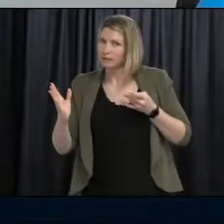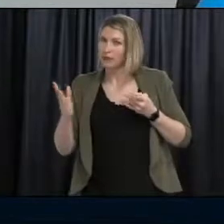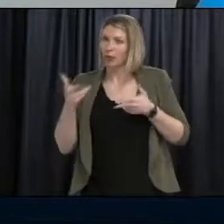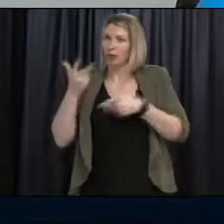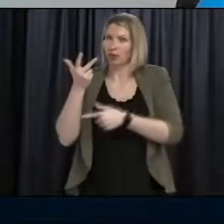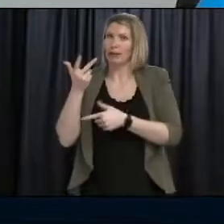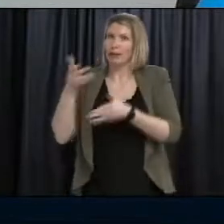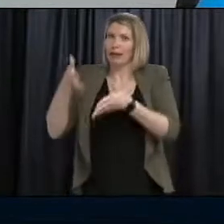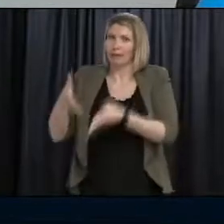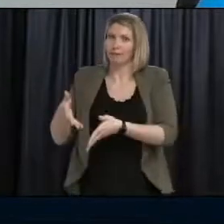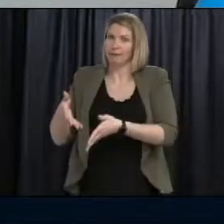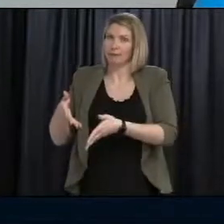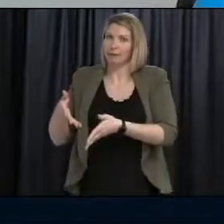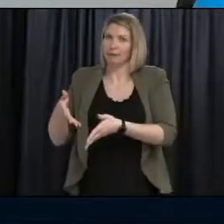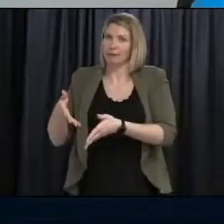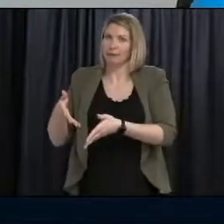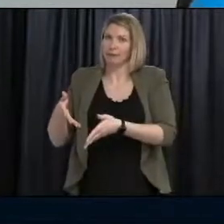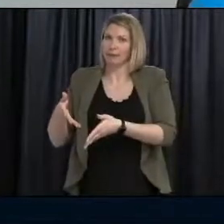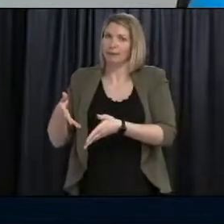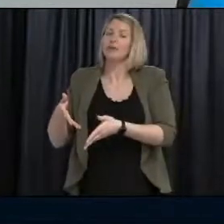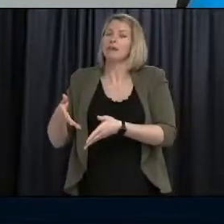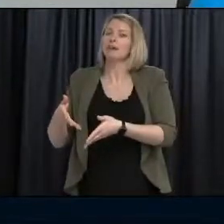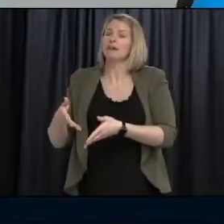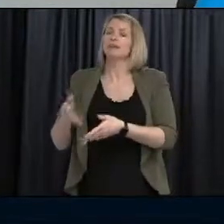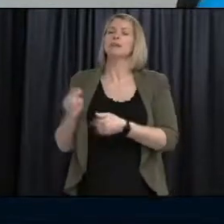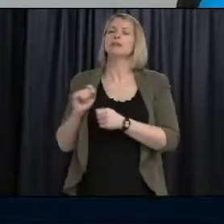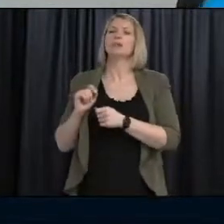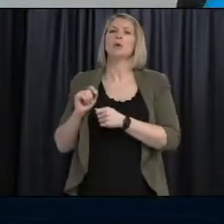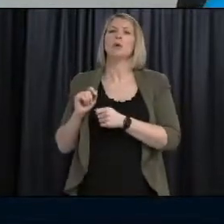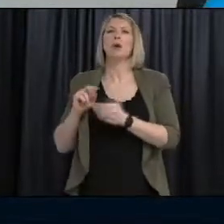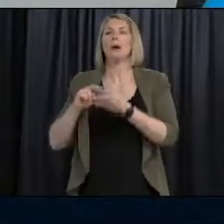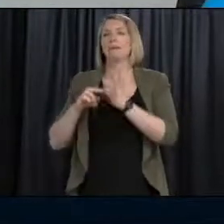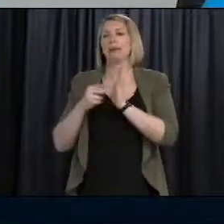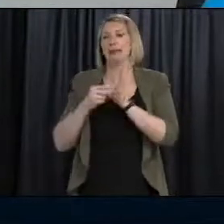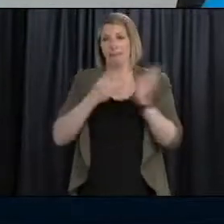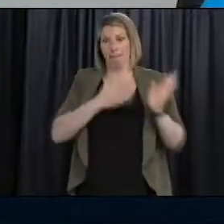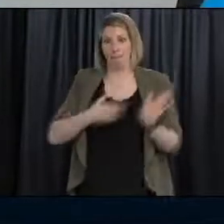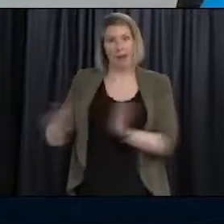respect for those groups that we have to then backfill with the